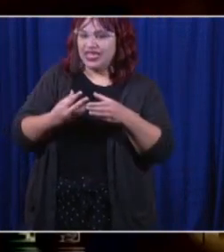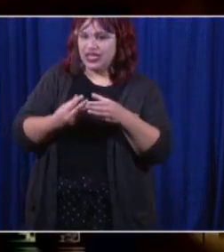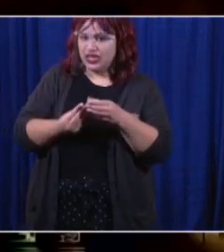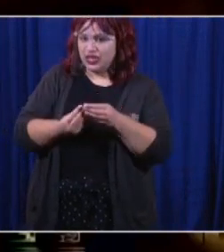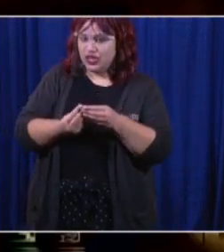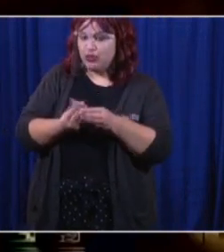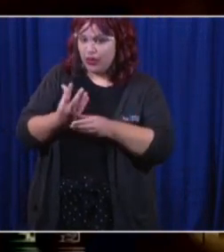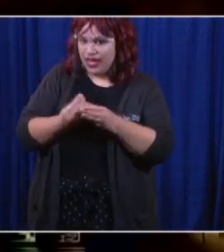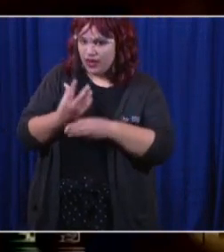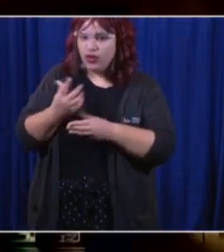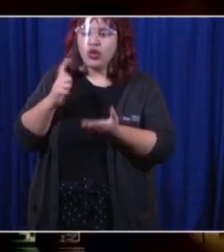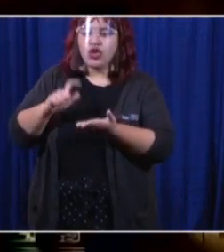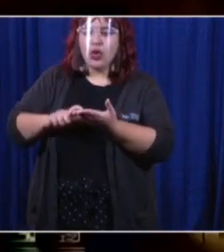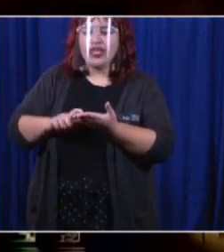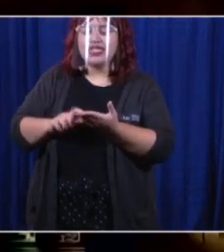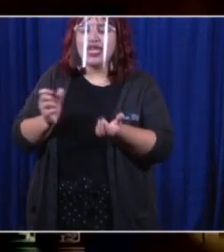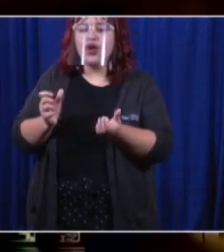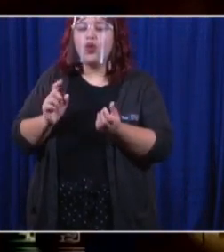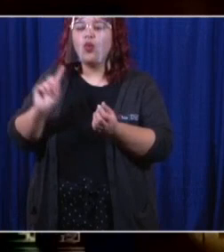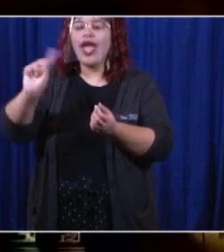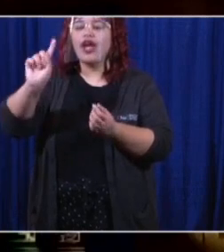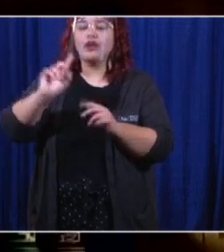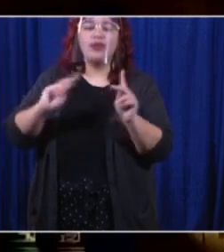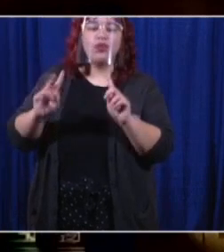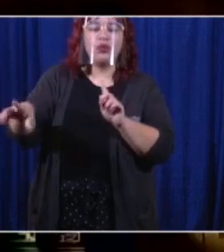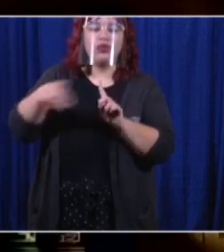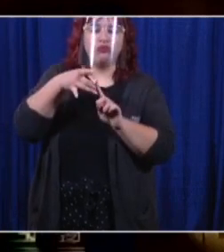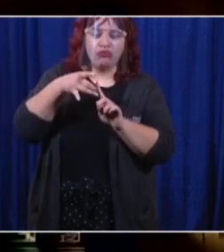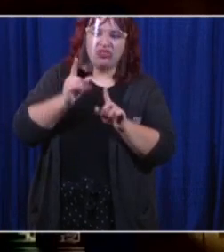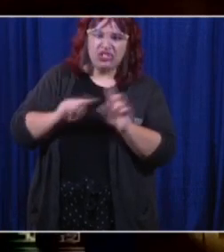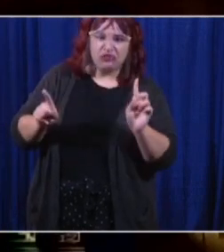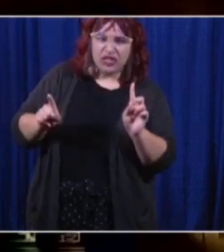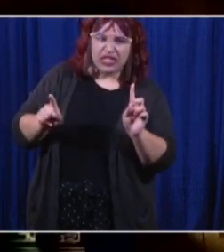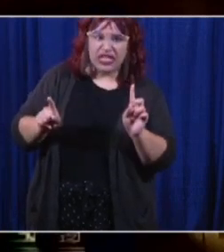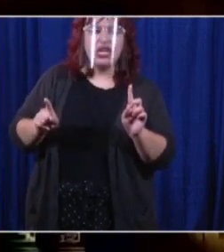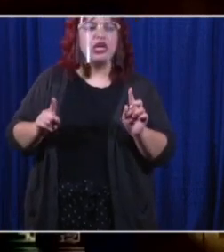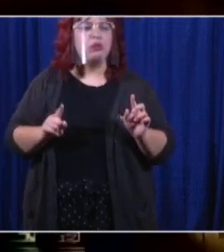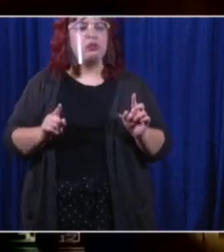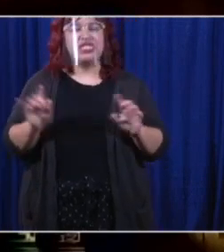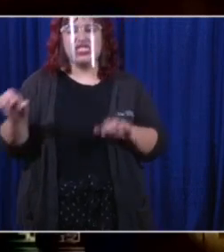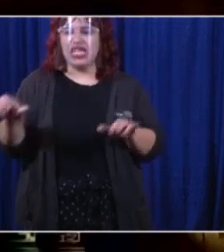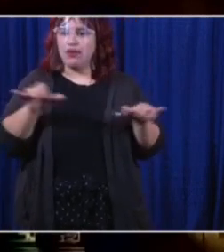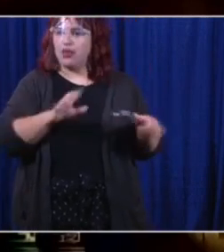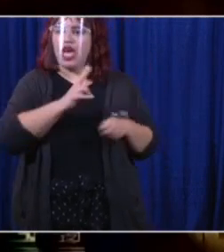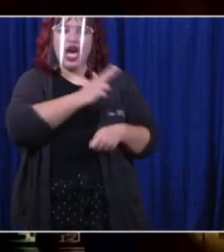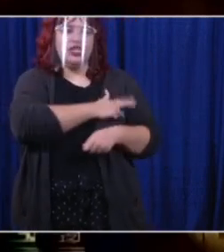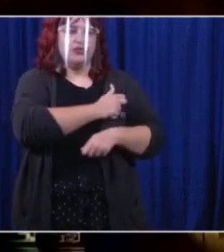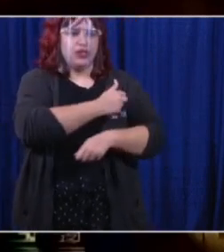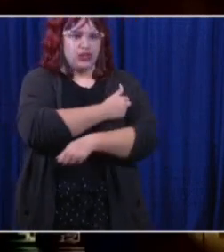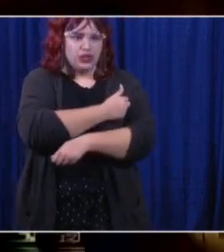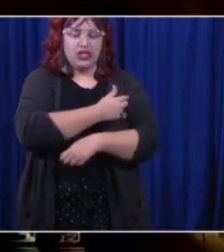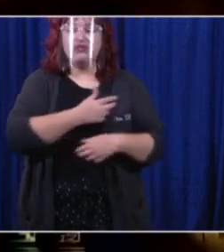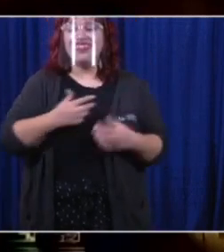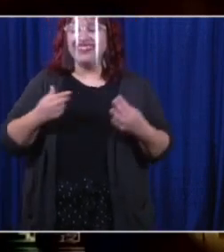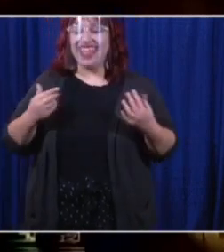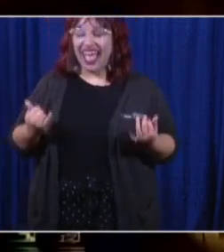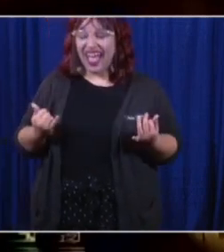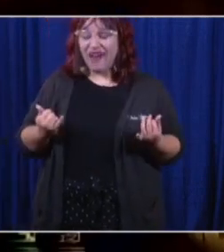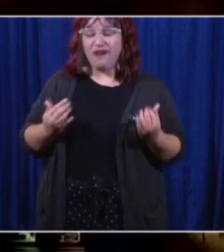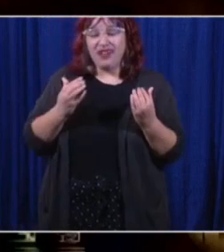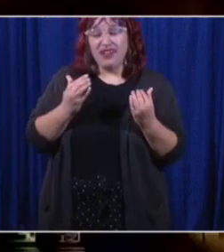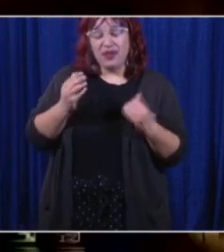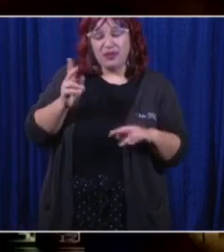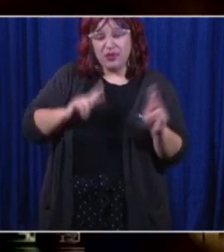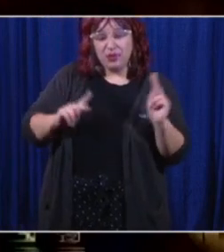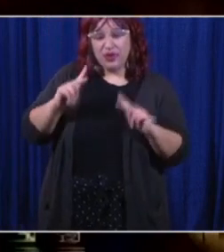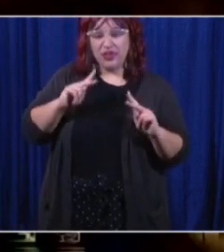are distributed differently. With smaller, more community-based hospitals are having patients staying closer to home for their